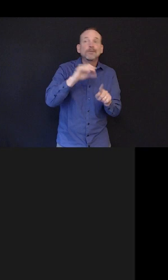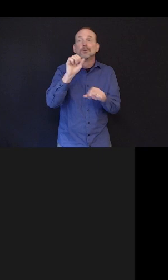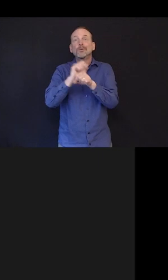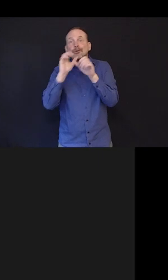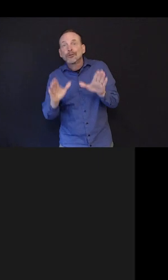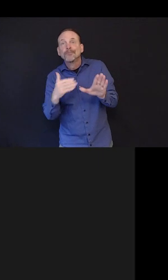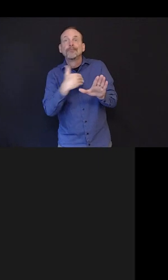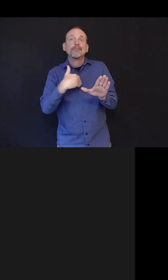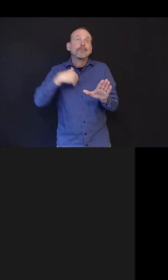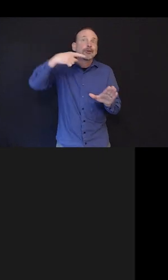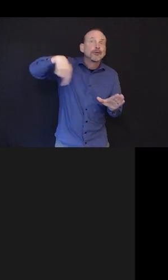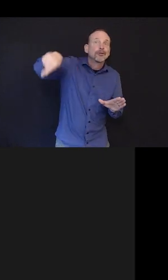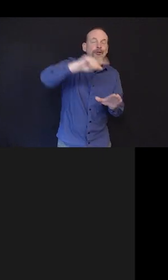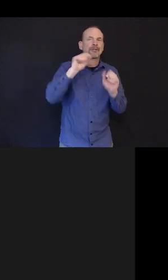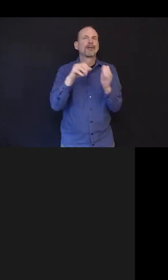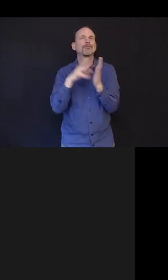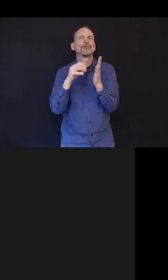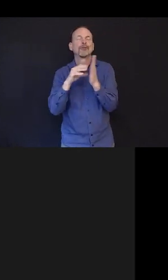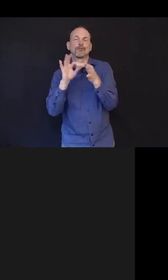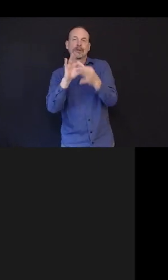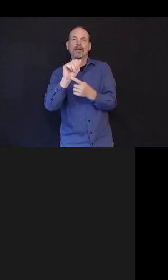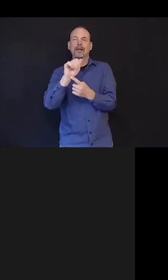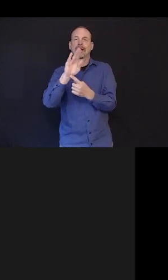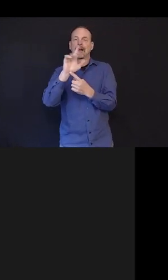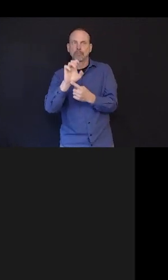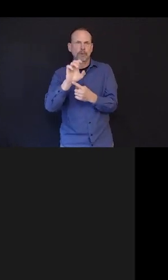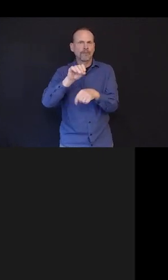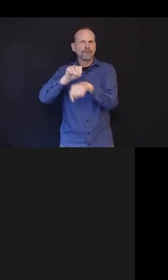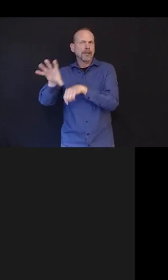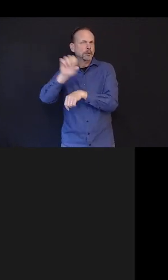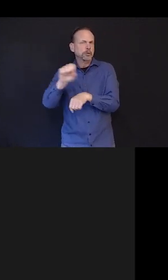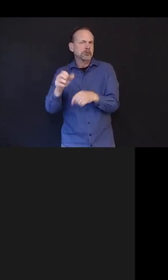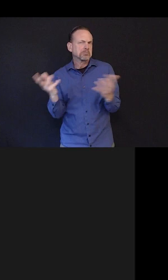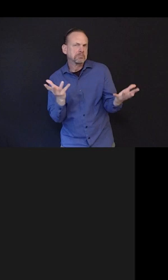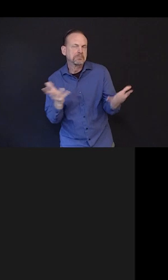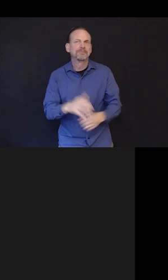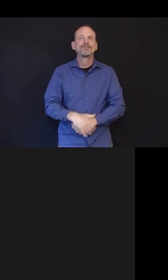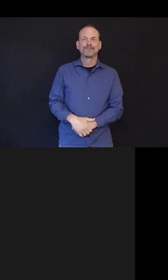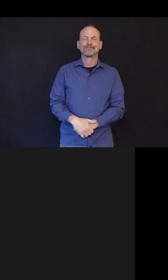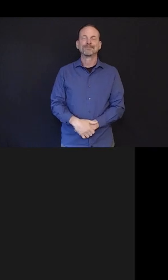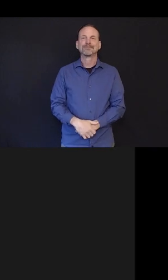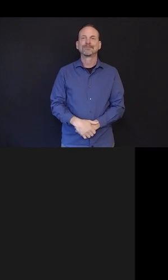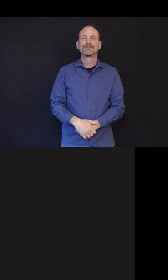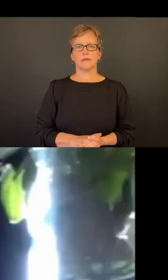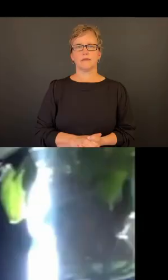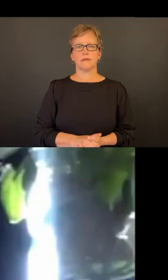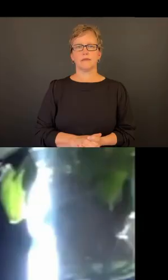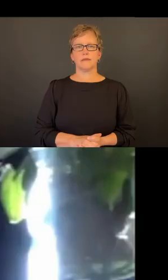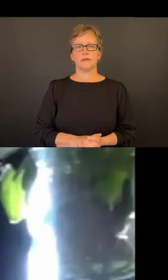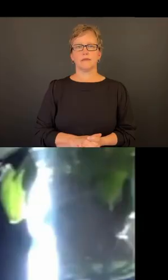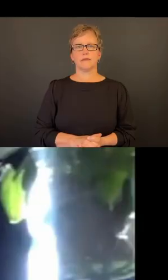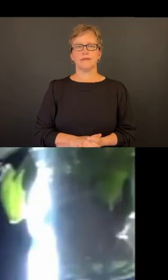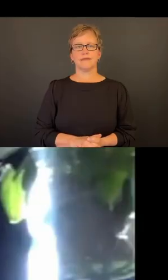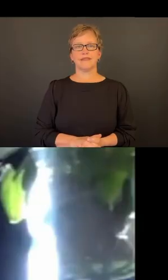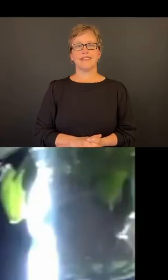Angel, for you and your colleagues and your membership to learn more about ABLE and its impacts on Social Security. That's wonderful.